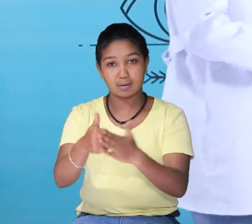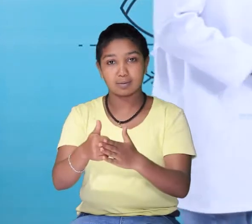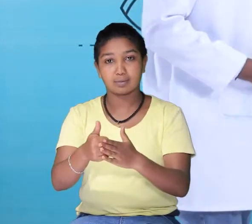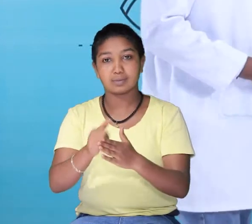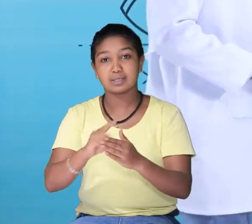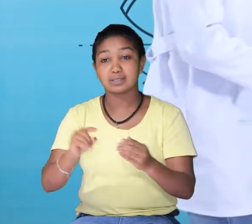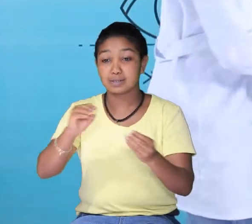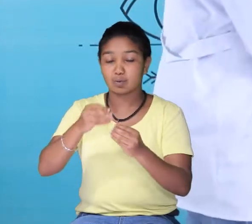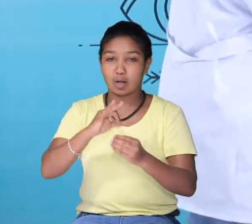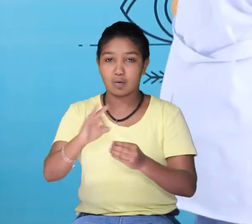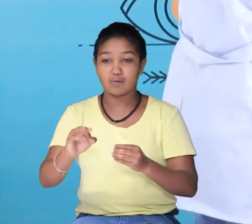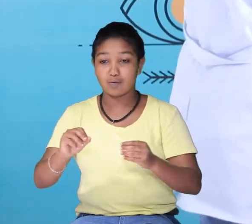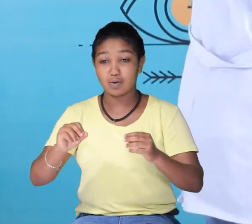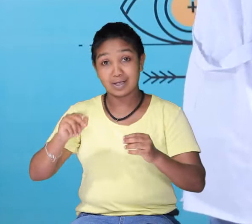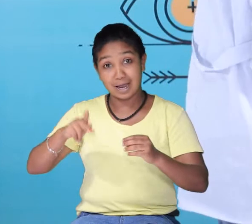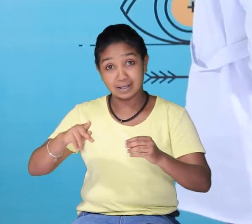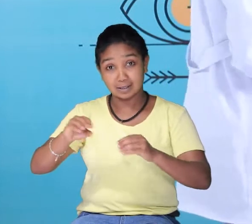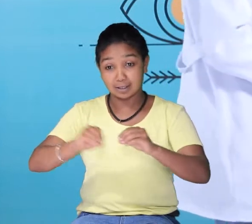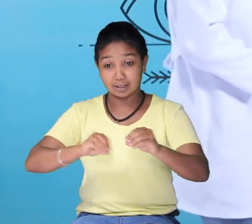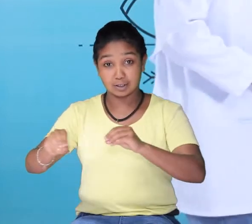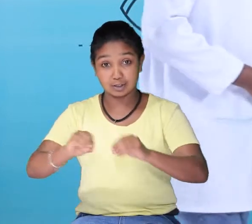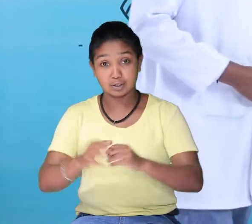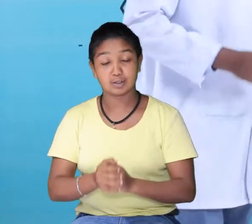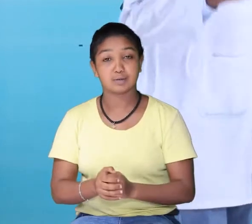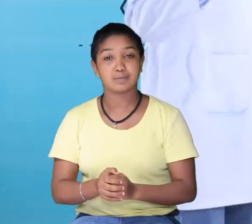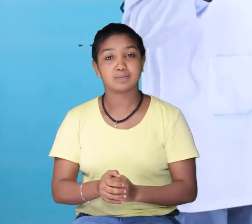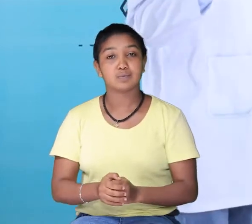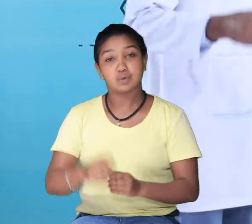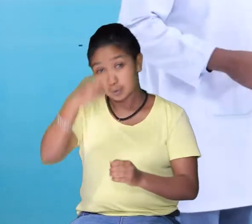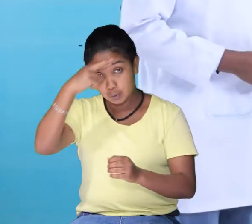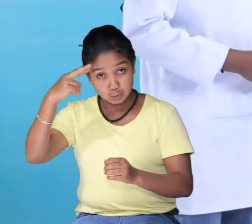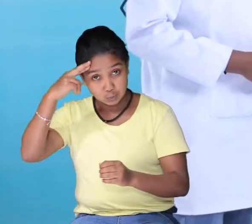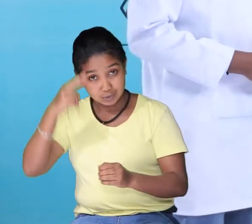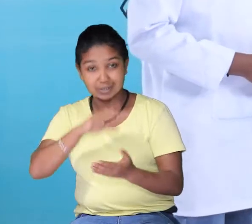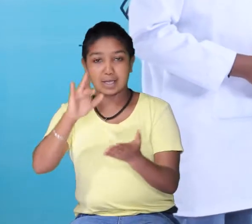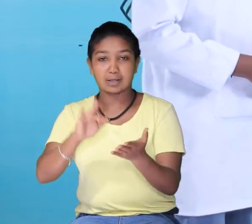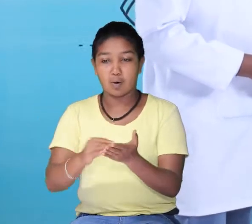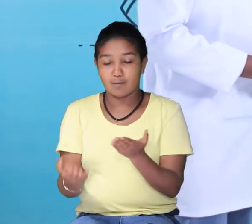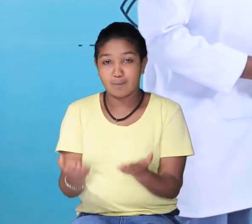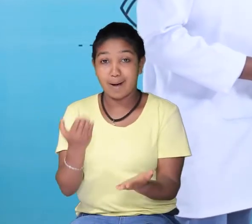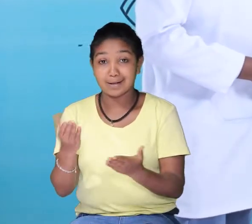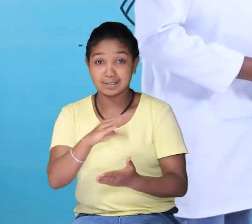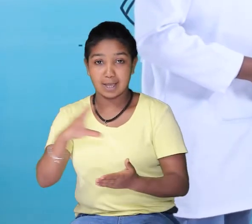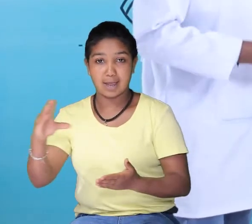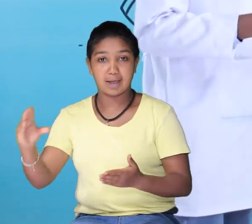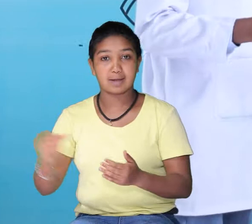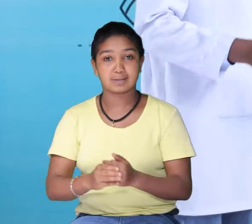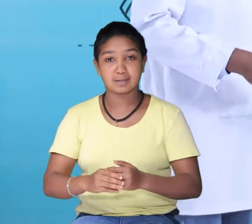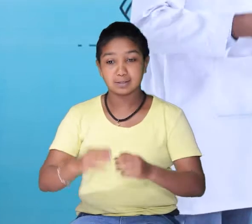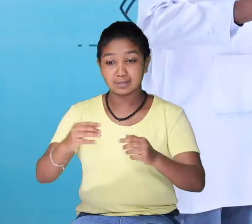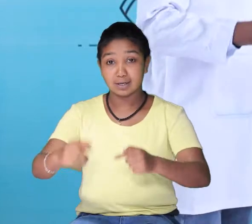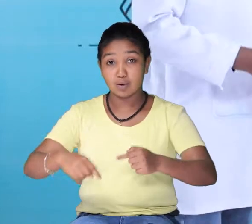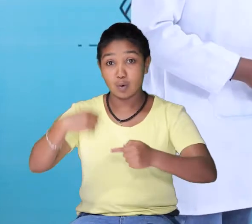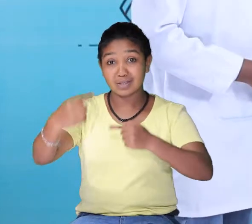is the sum total of the kinetic energy, translational kinetic energy due to its center of mass, and the